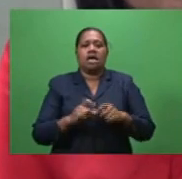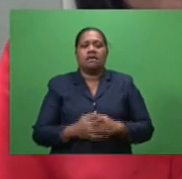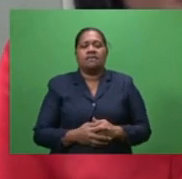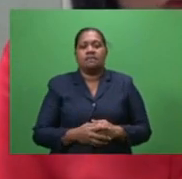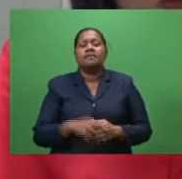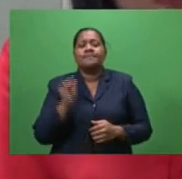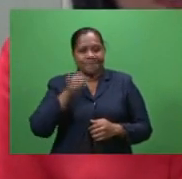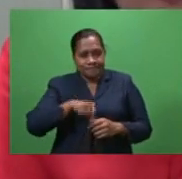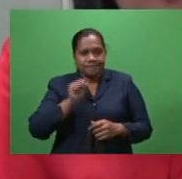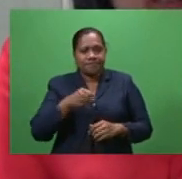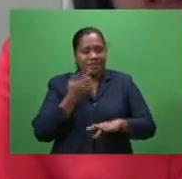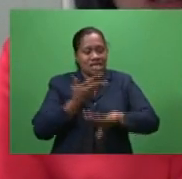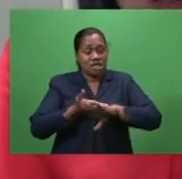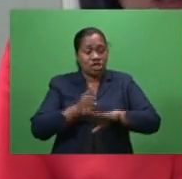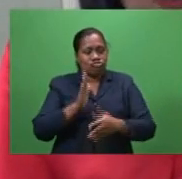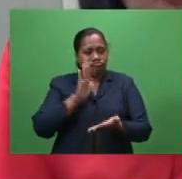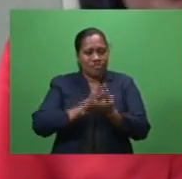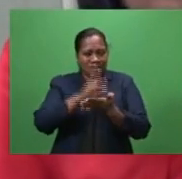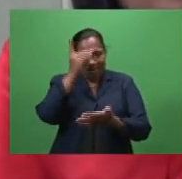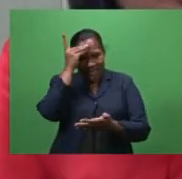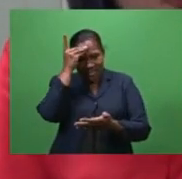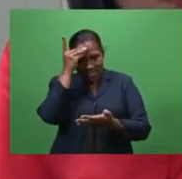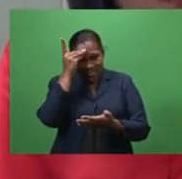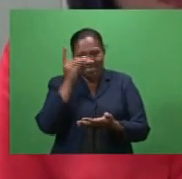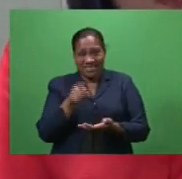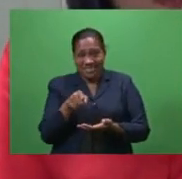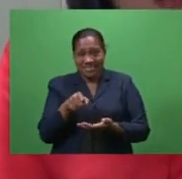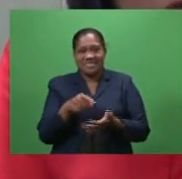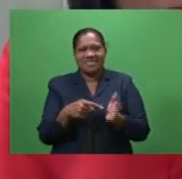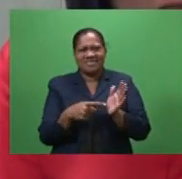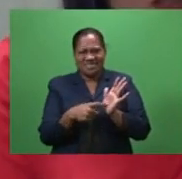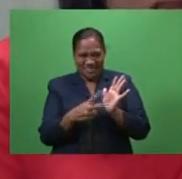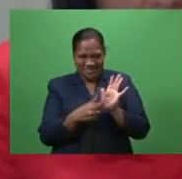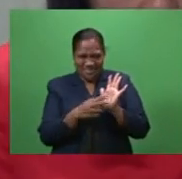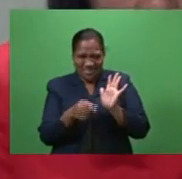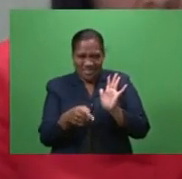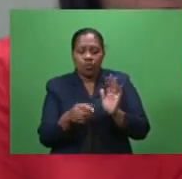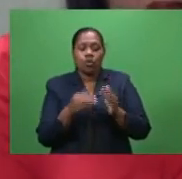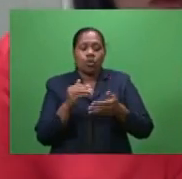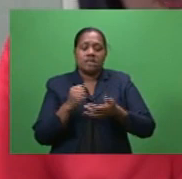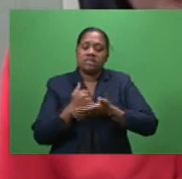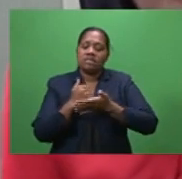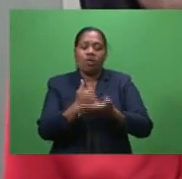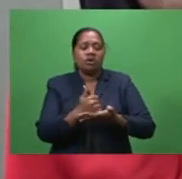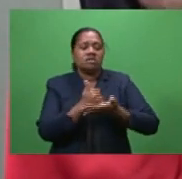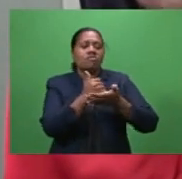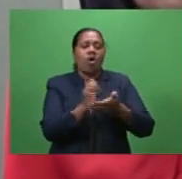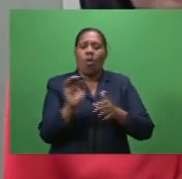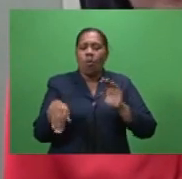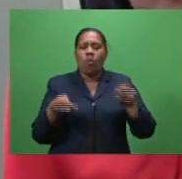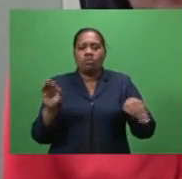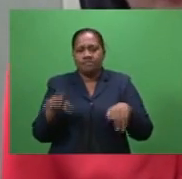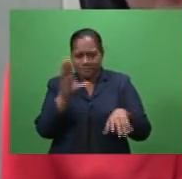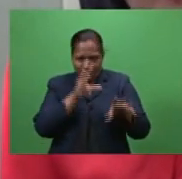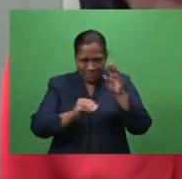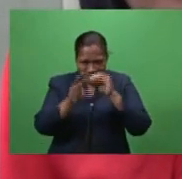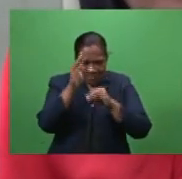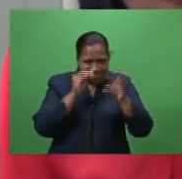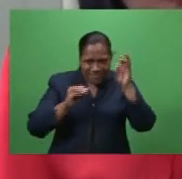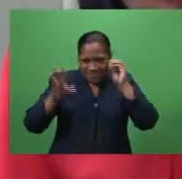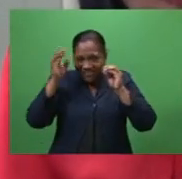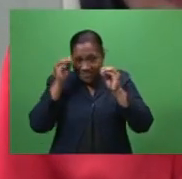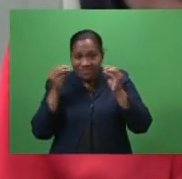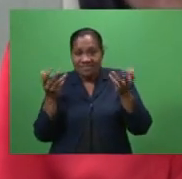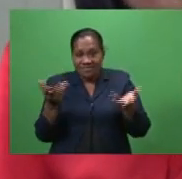course, it's a new educational channel which will support home-based learning for our children during this